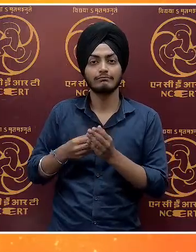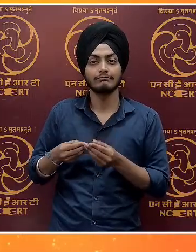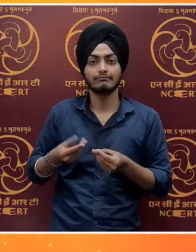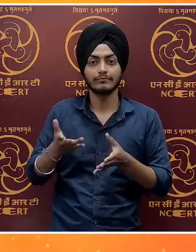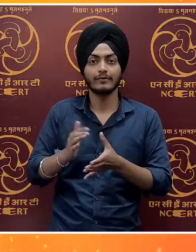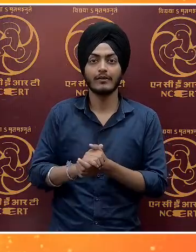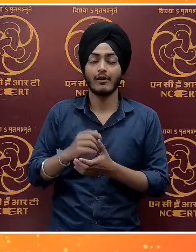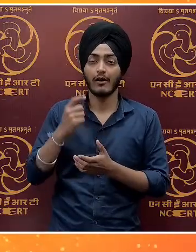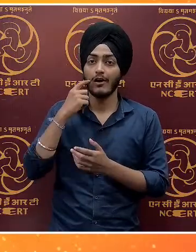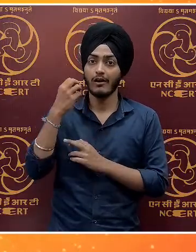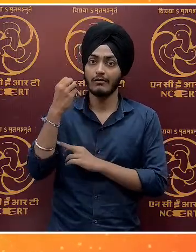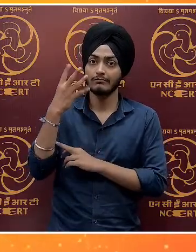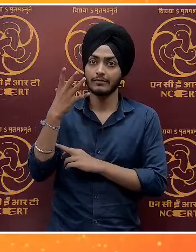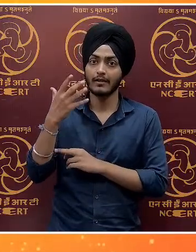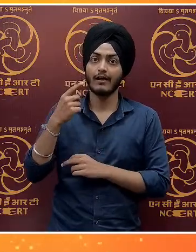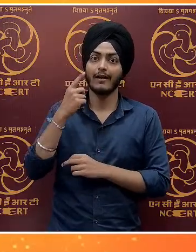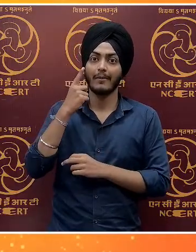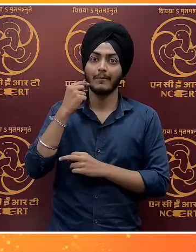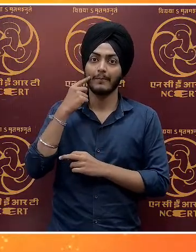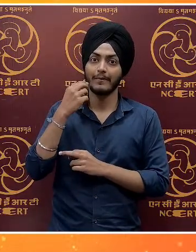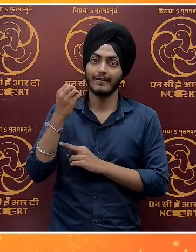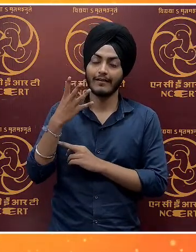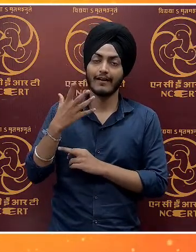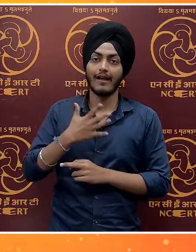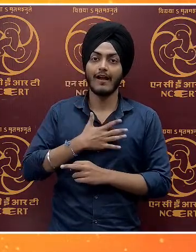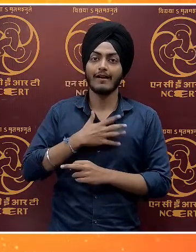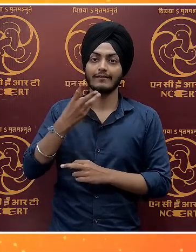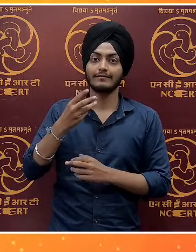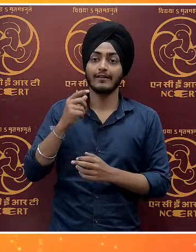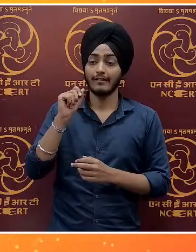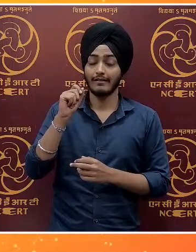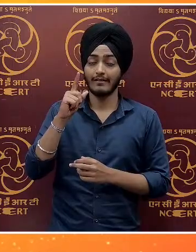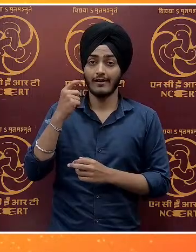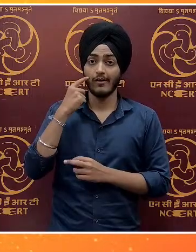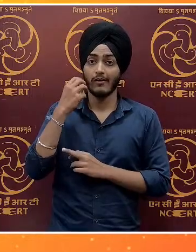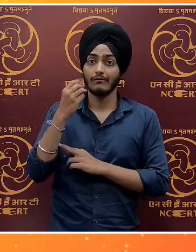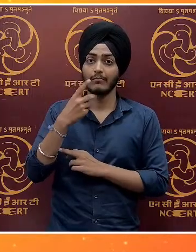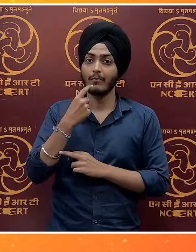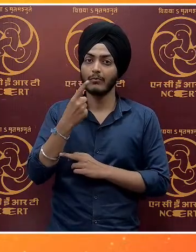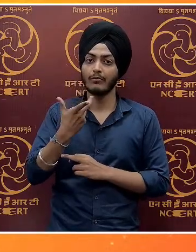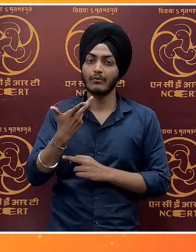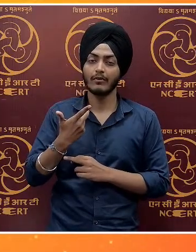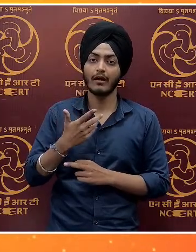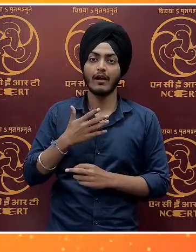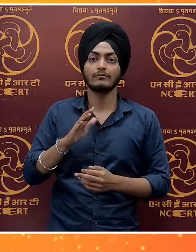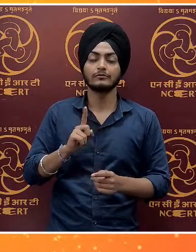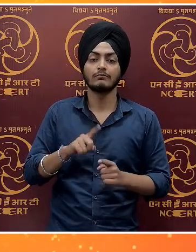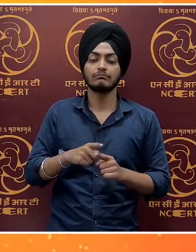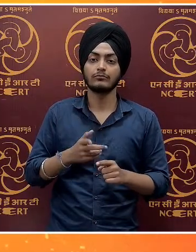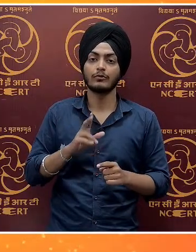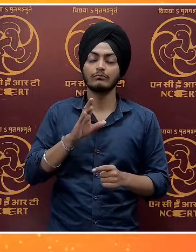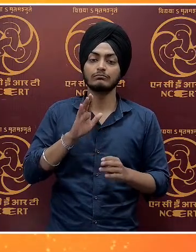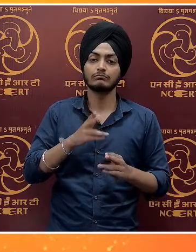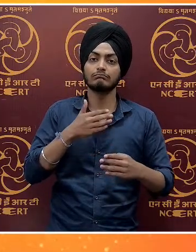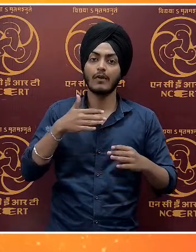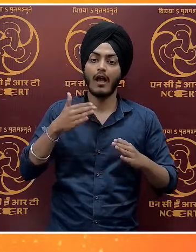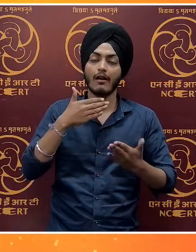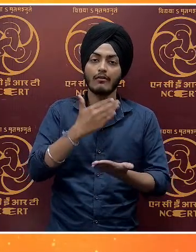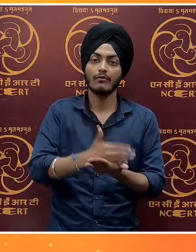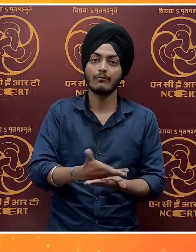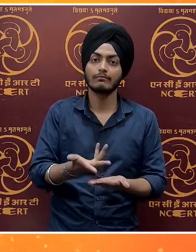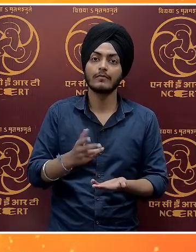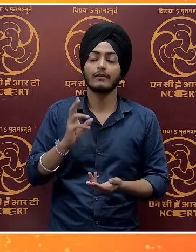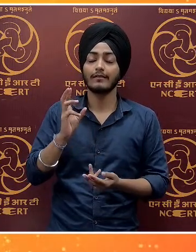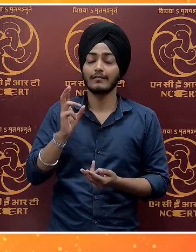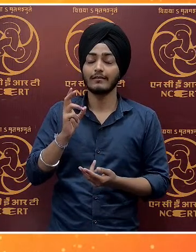red, yellow and green. That's right. Red says stop, yellow says wait and